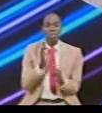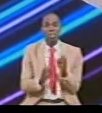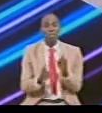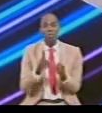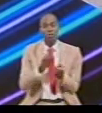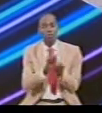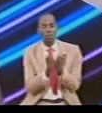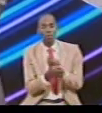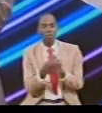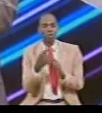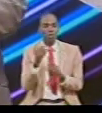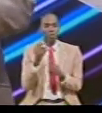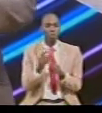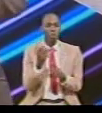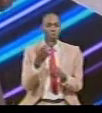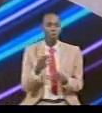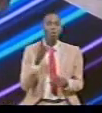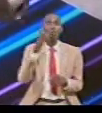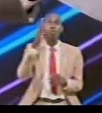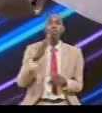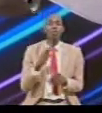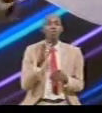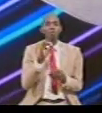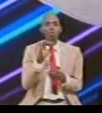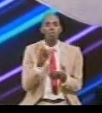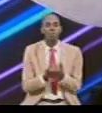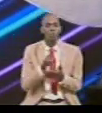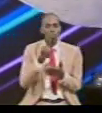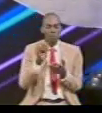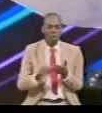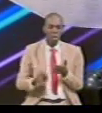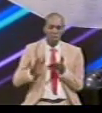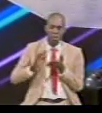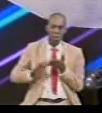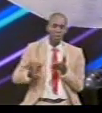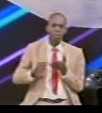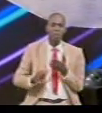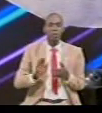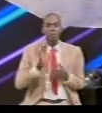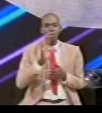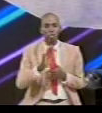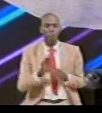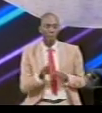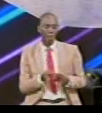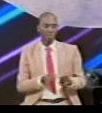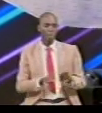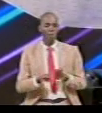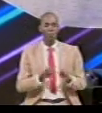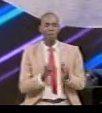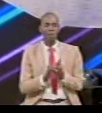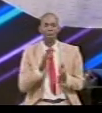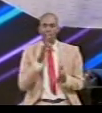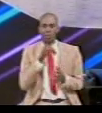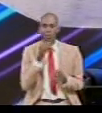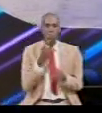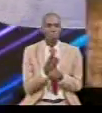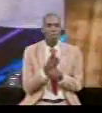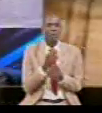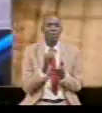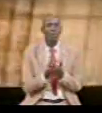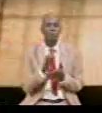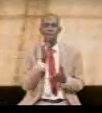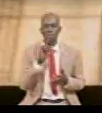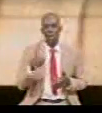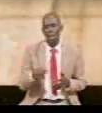of God so that you can excuse your behavior that is not right, that's another gospel